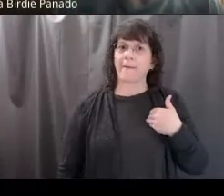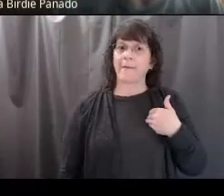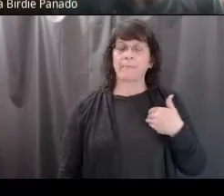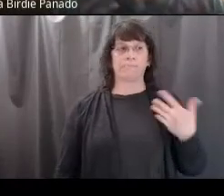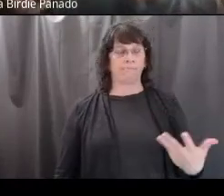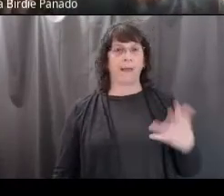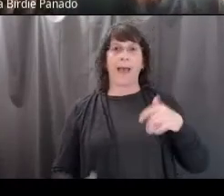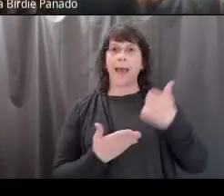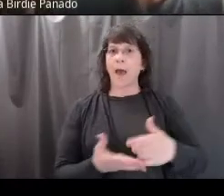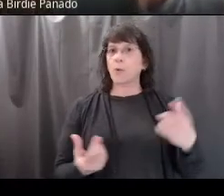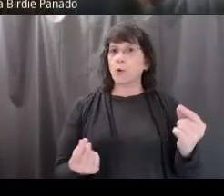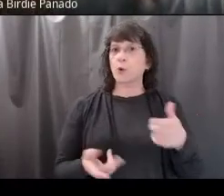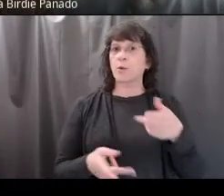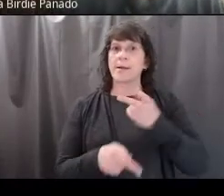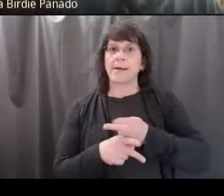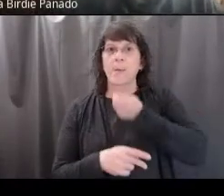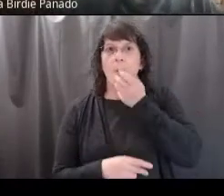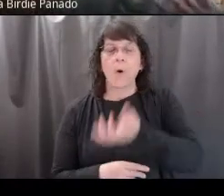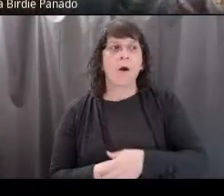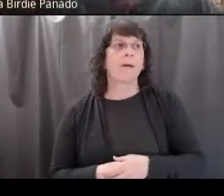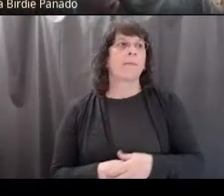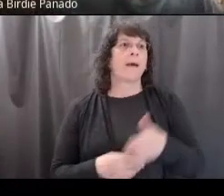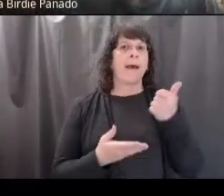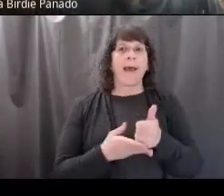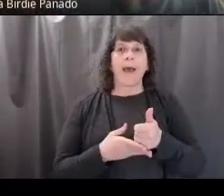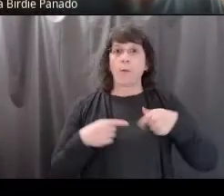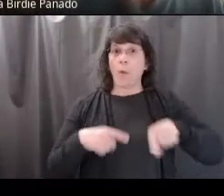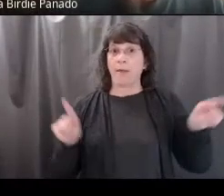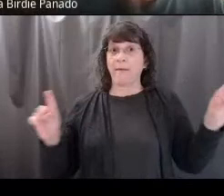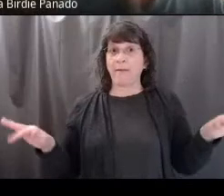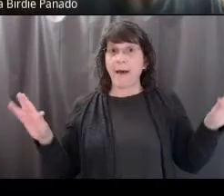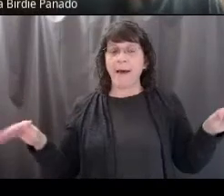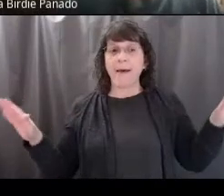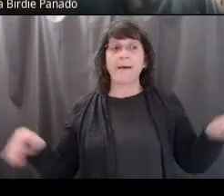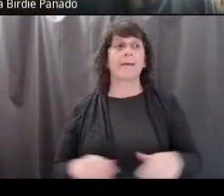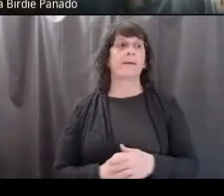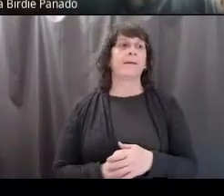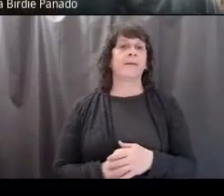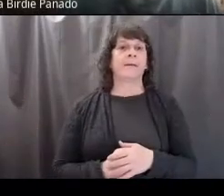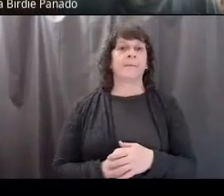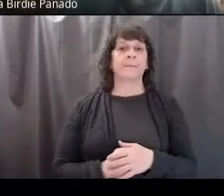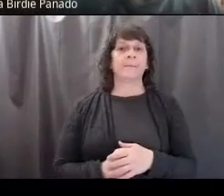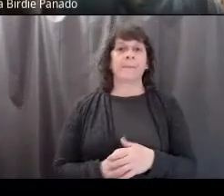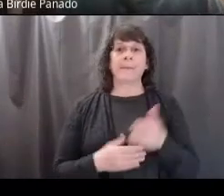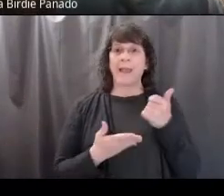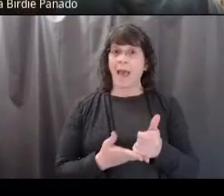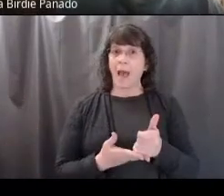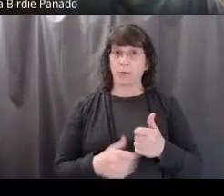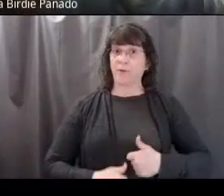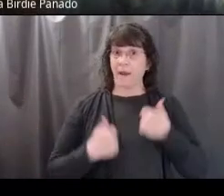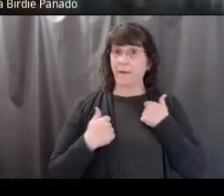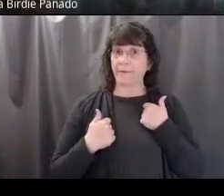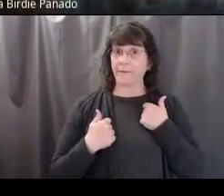help to keep them warm. They help to direct them while they're flying. They help them